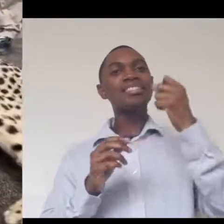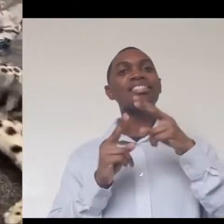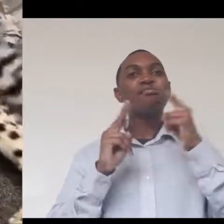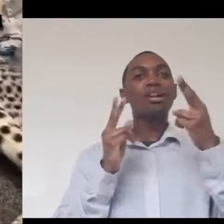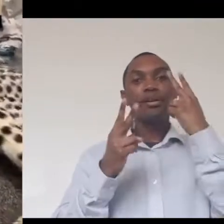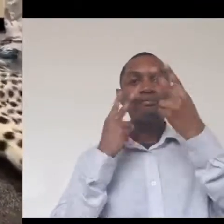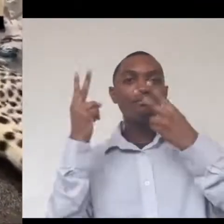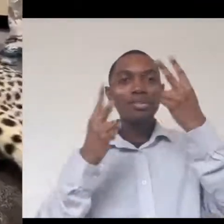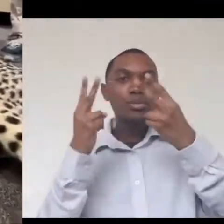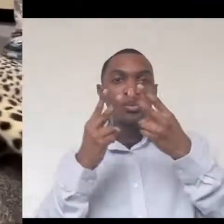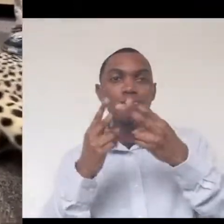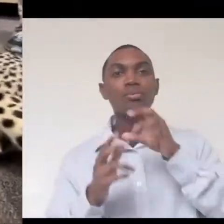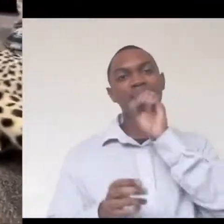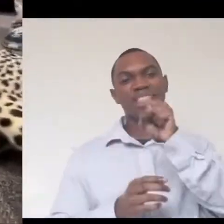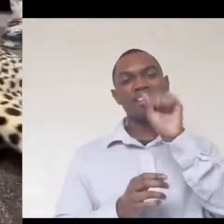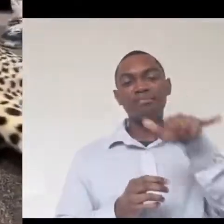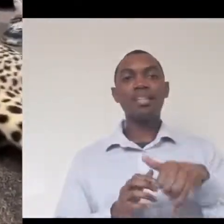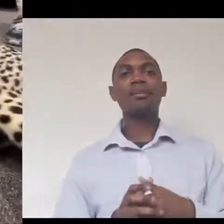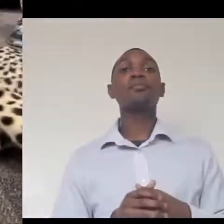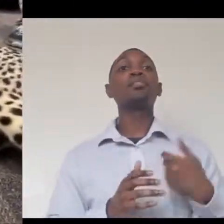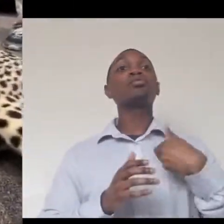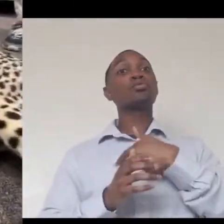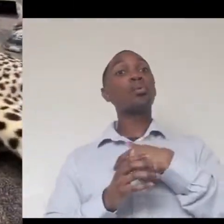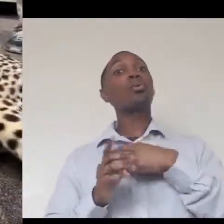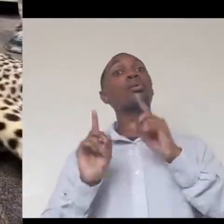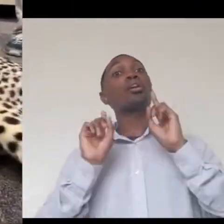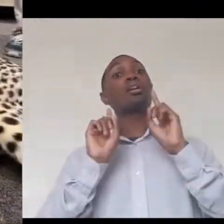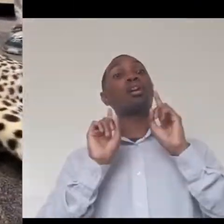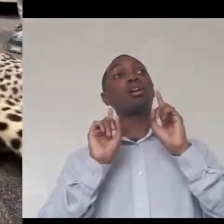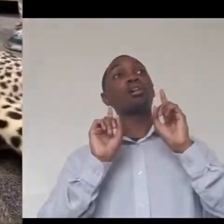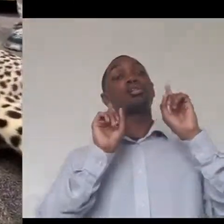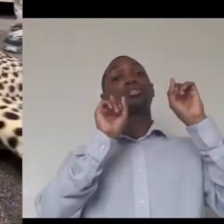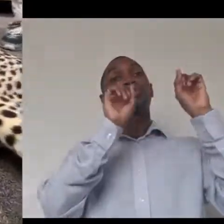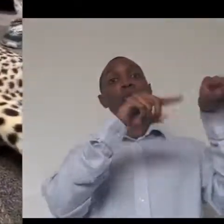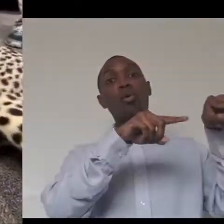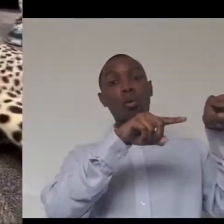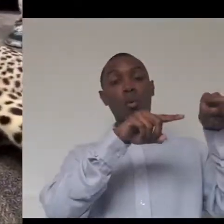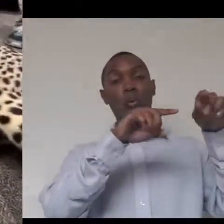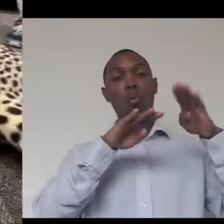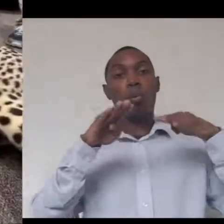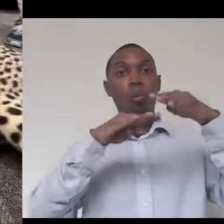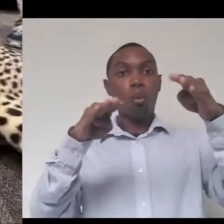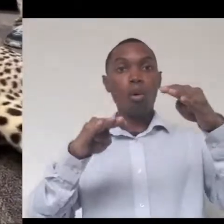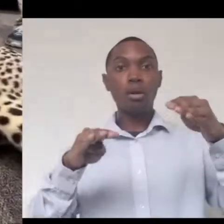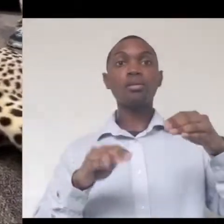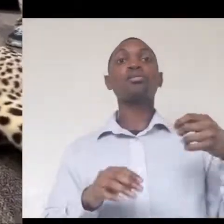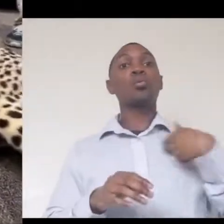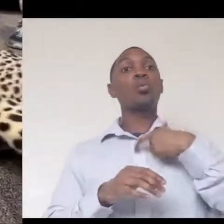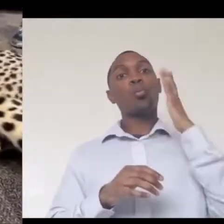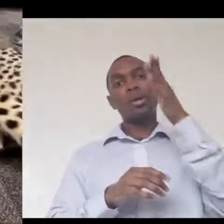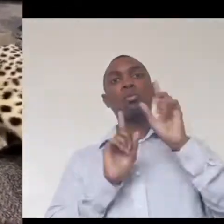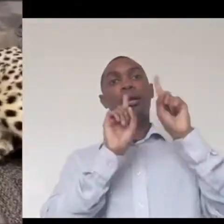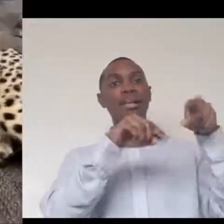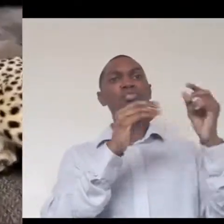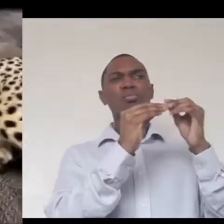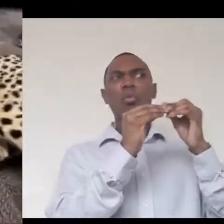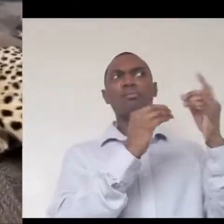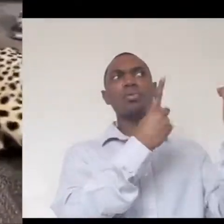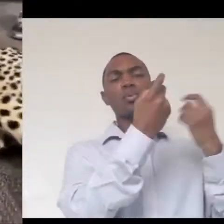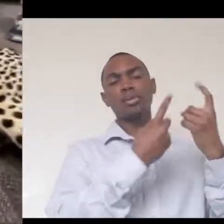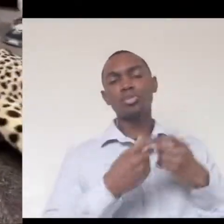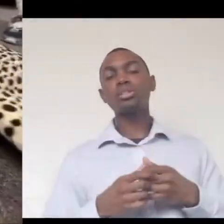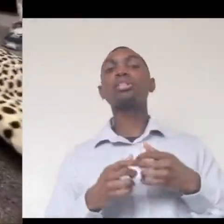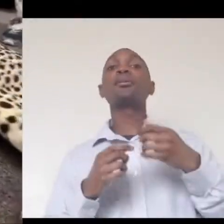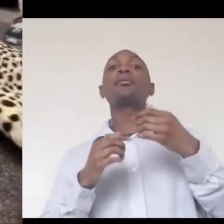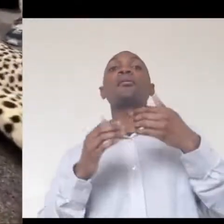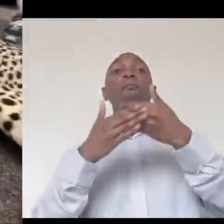that amazing vision. So we're going to go ahead as we get some more of your guys' questions in here. But before we do